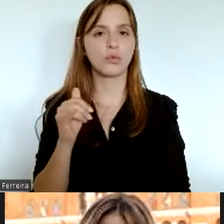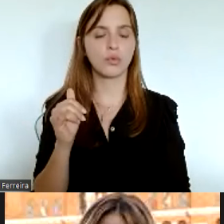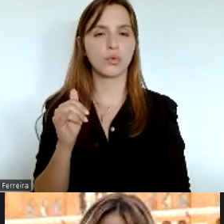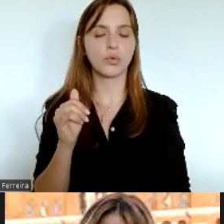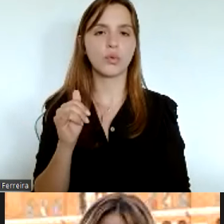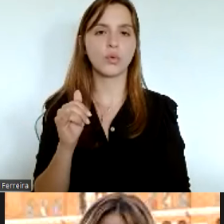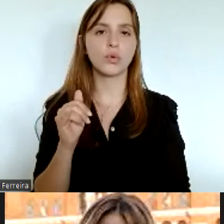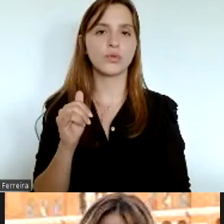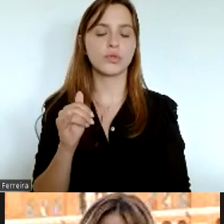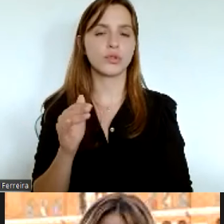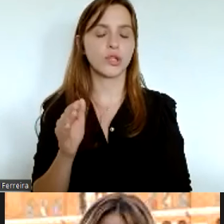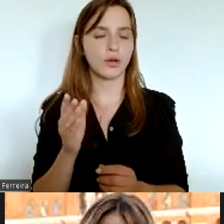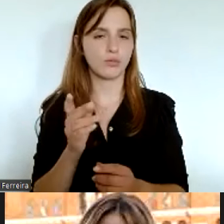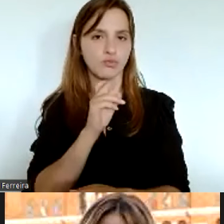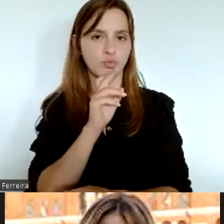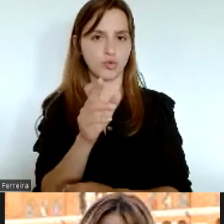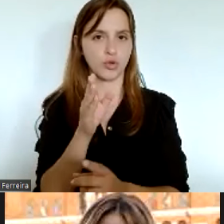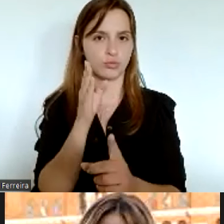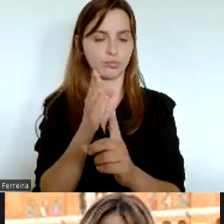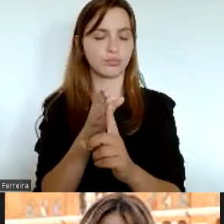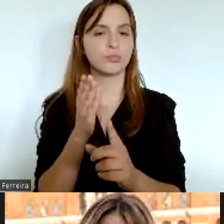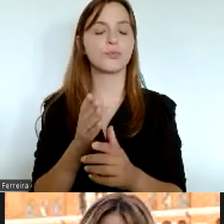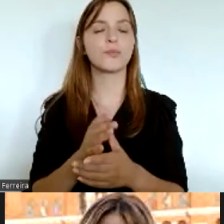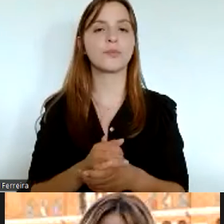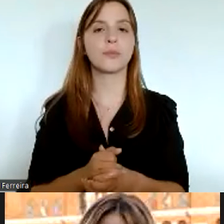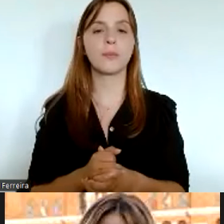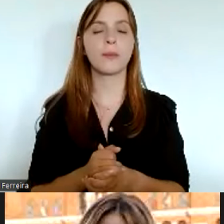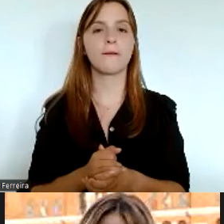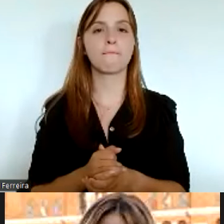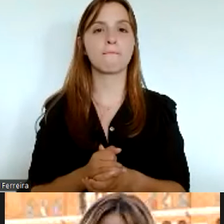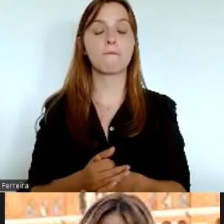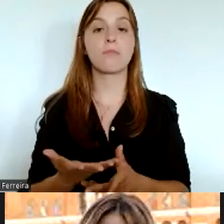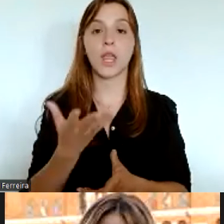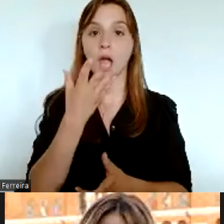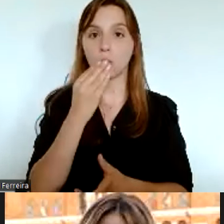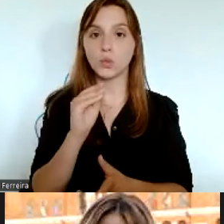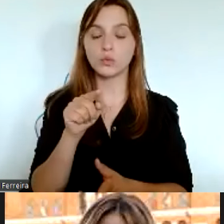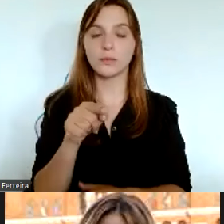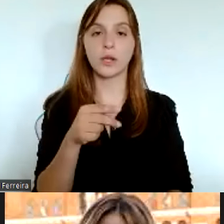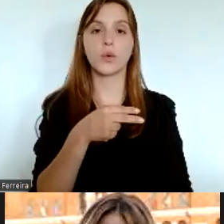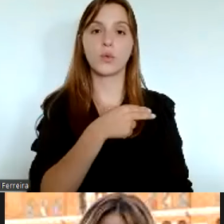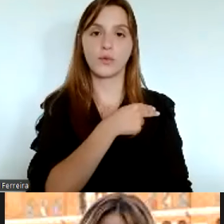investigate. However, every student at the university